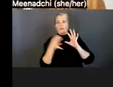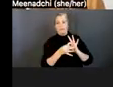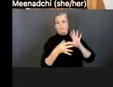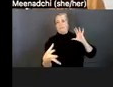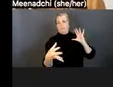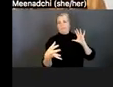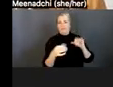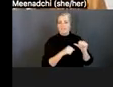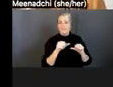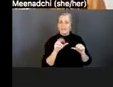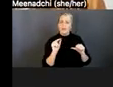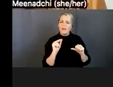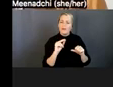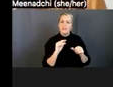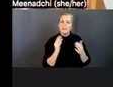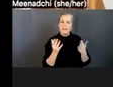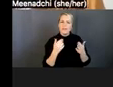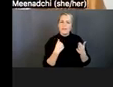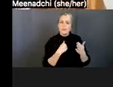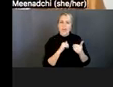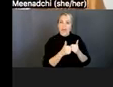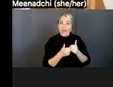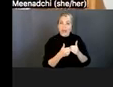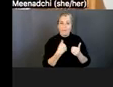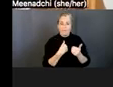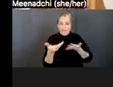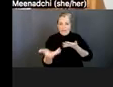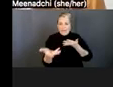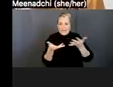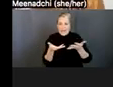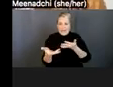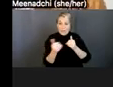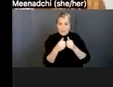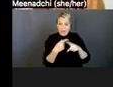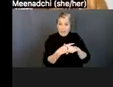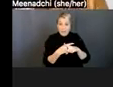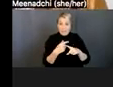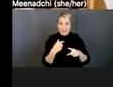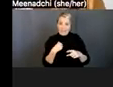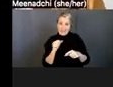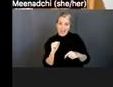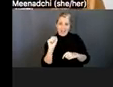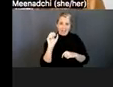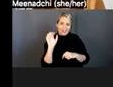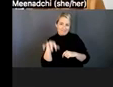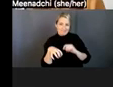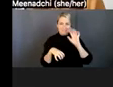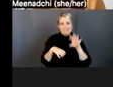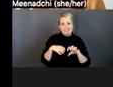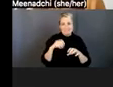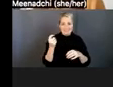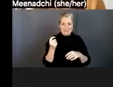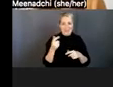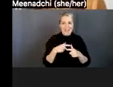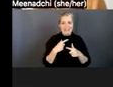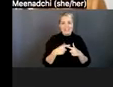but rather the way that we engage with conflict is like, I'm batting you a little bit, you're batting me a little bit, and